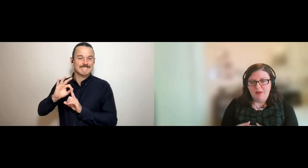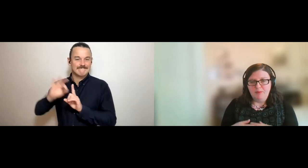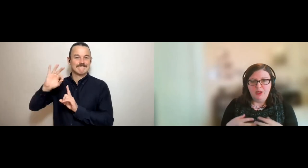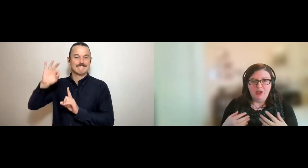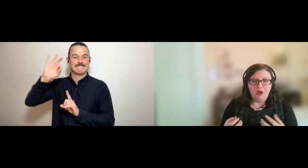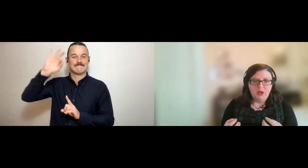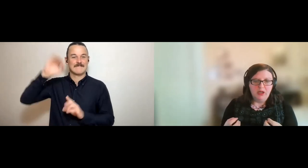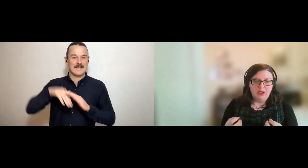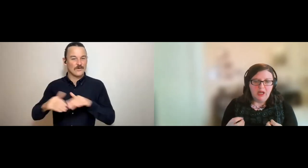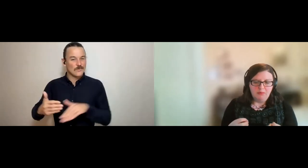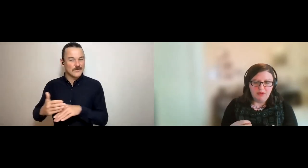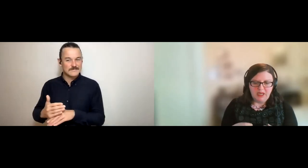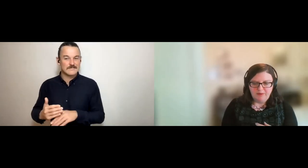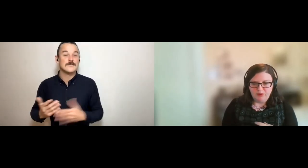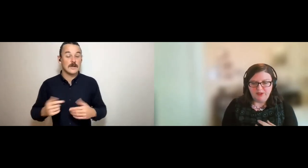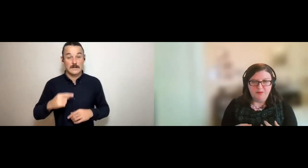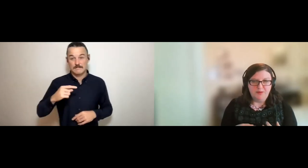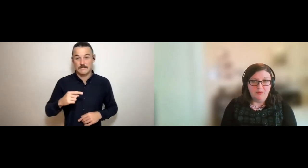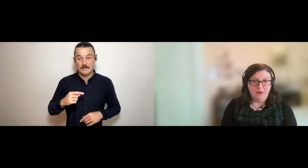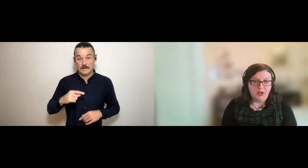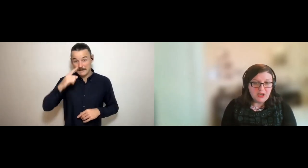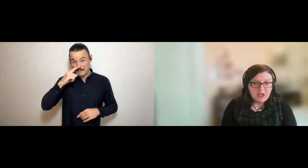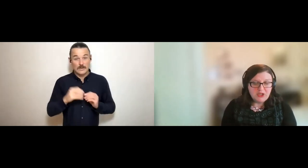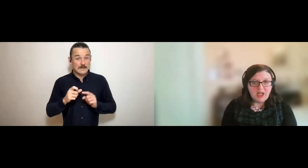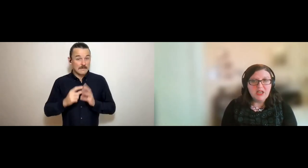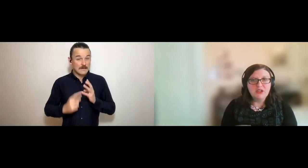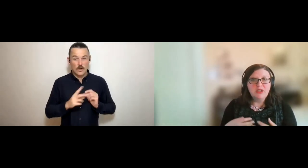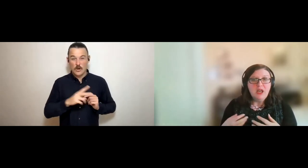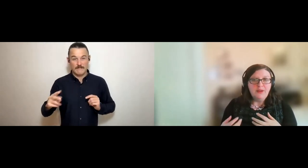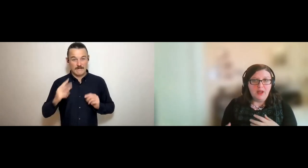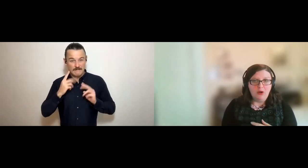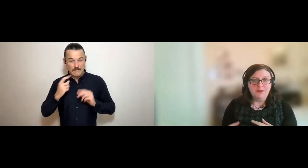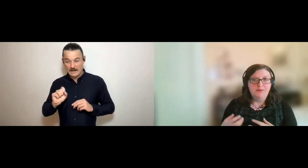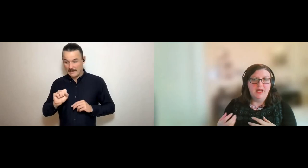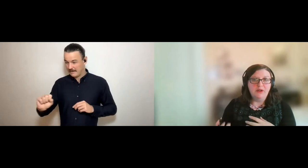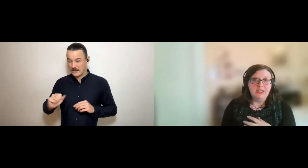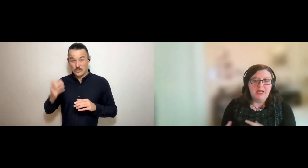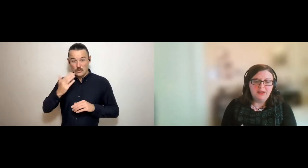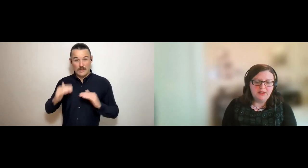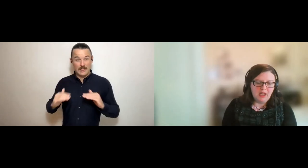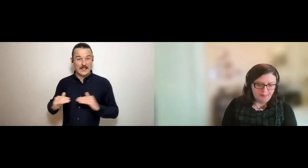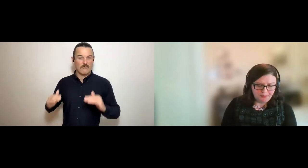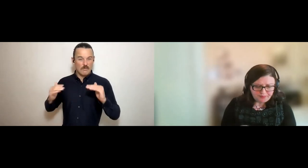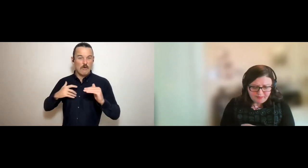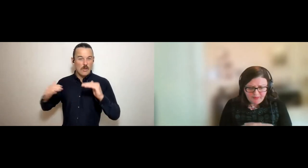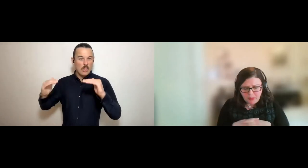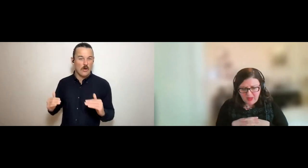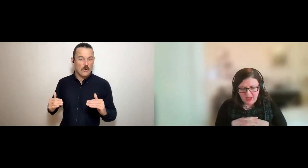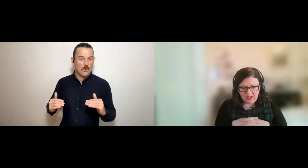um, lower, um, levels of, um, vocational education. They're often found in less, um,